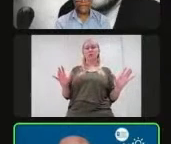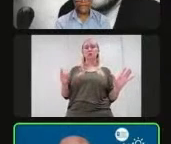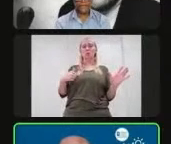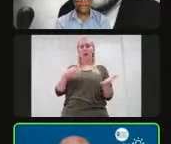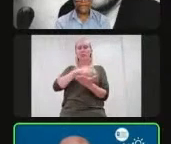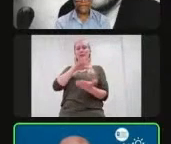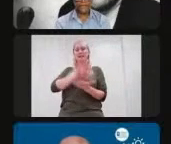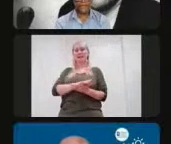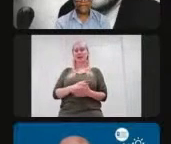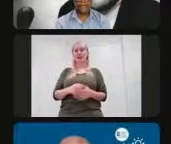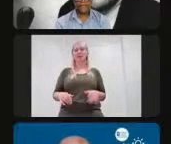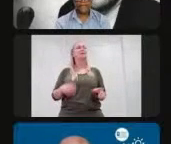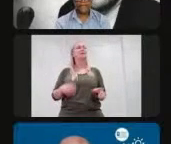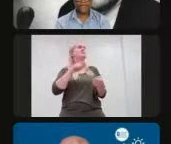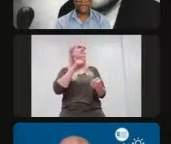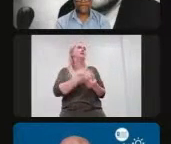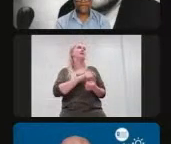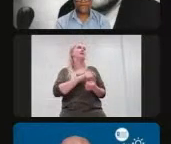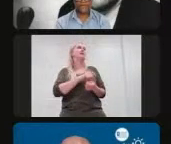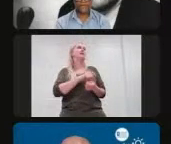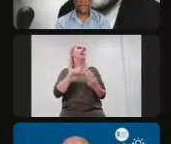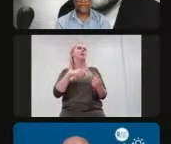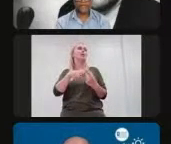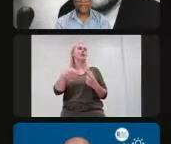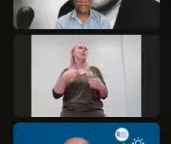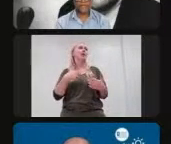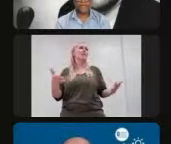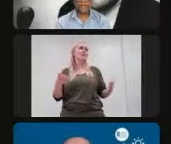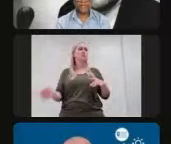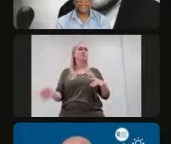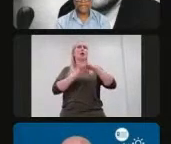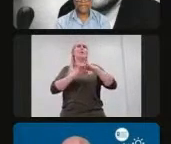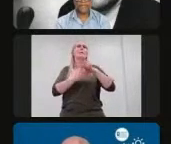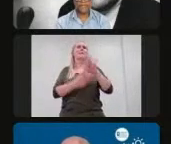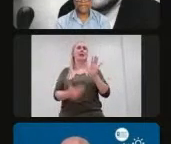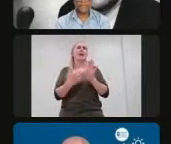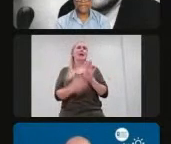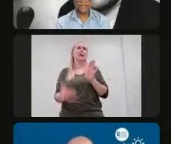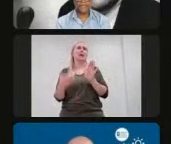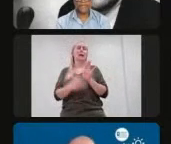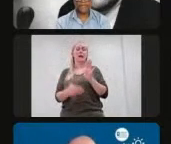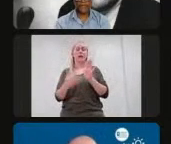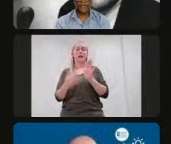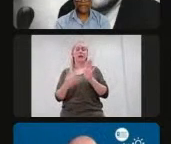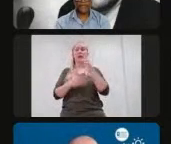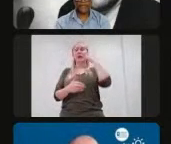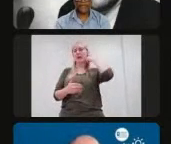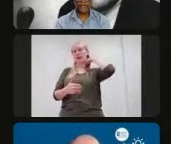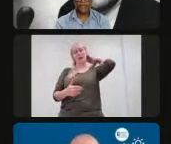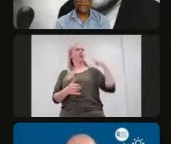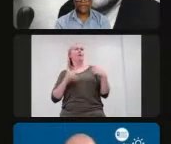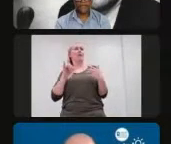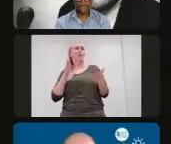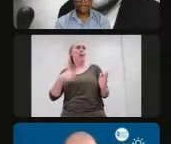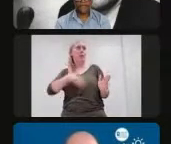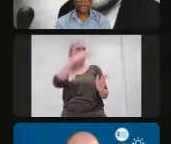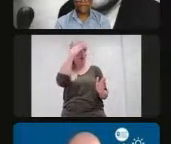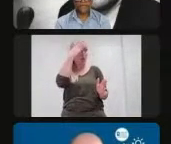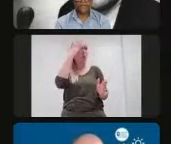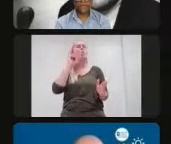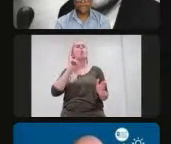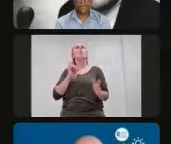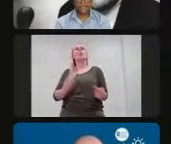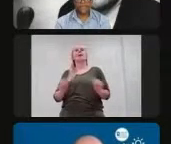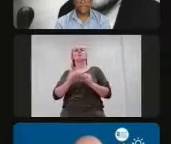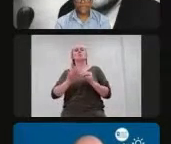captured that. Especially when like you have things that are kind of come up regularly. Like So then that way we know, like, oh, there's more